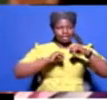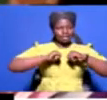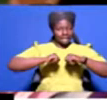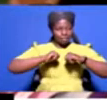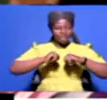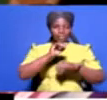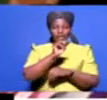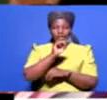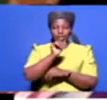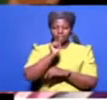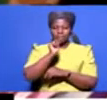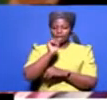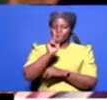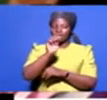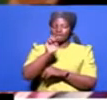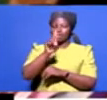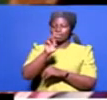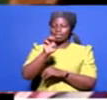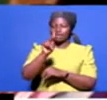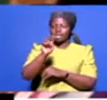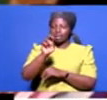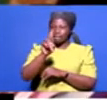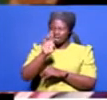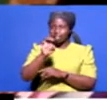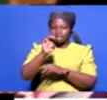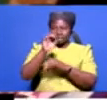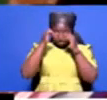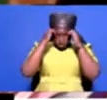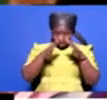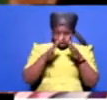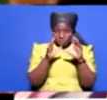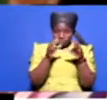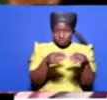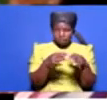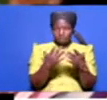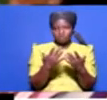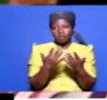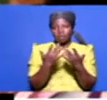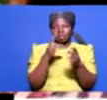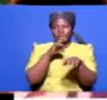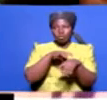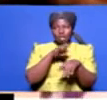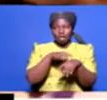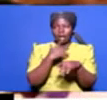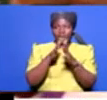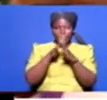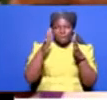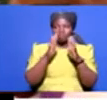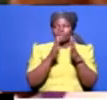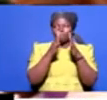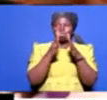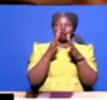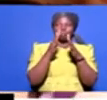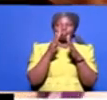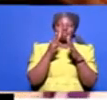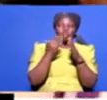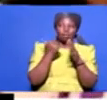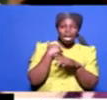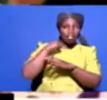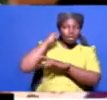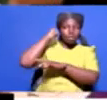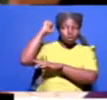Makerere Students Guild during a watershed moment marked by heightened political consciousness right across East